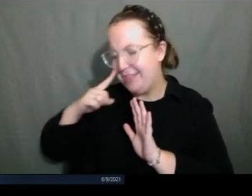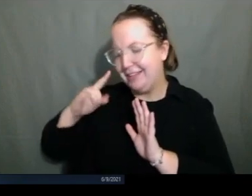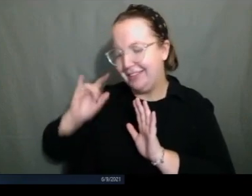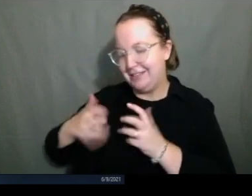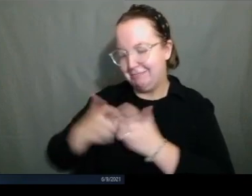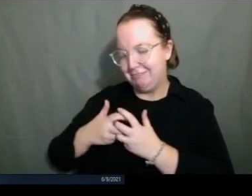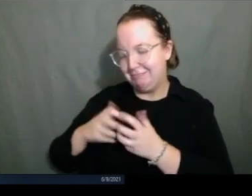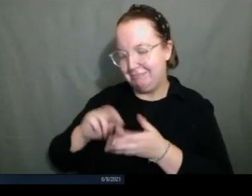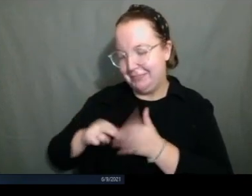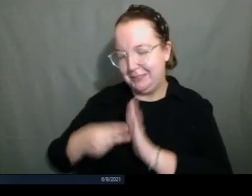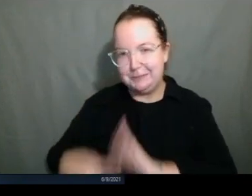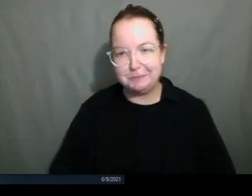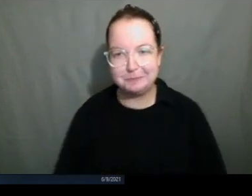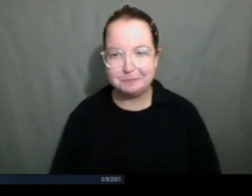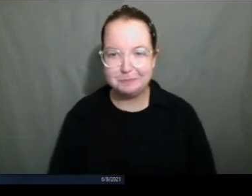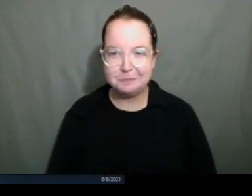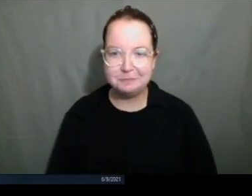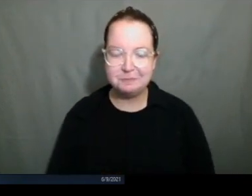think that's what you meant.